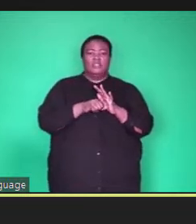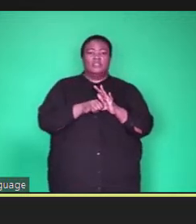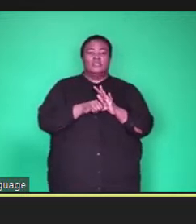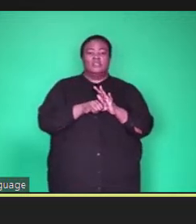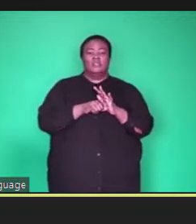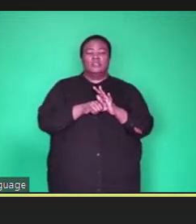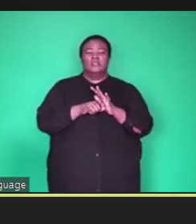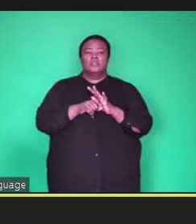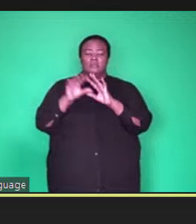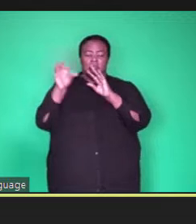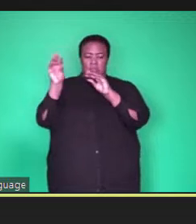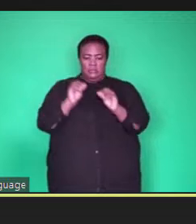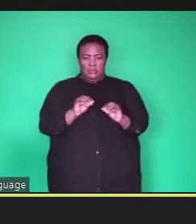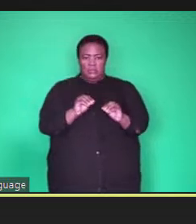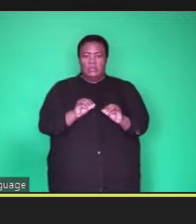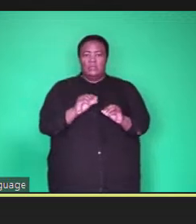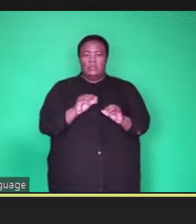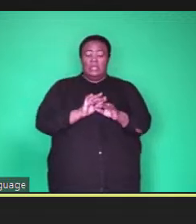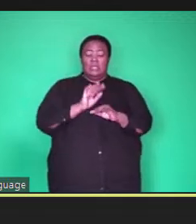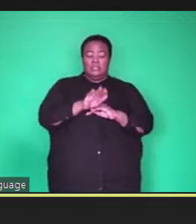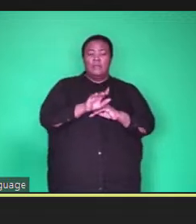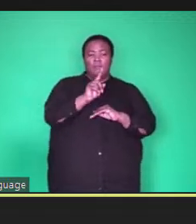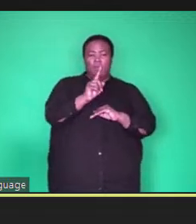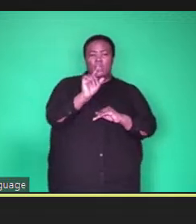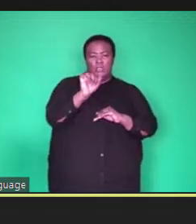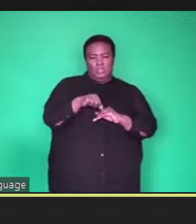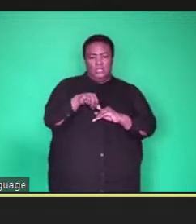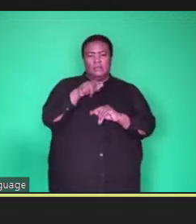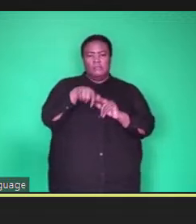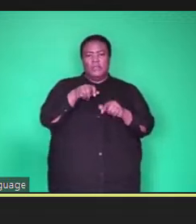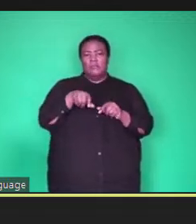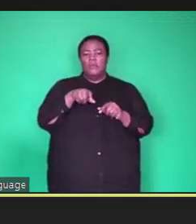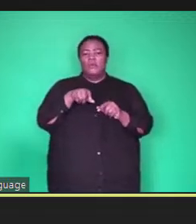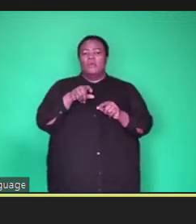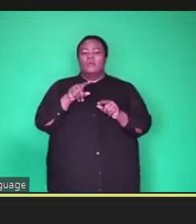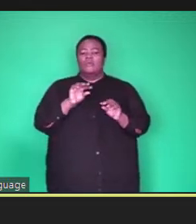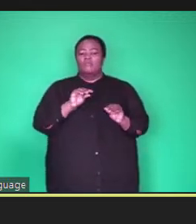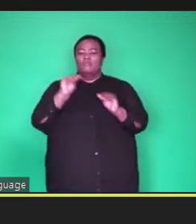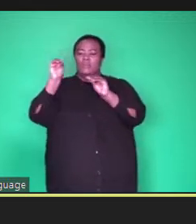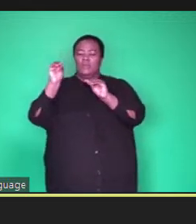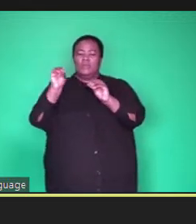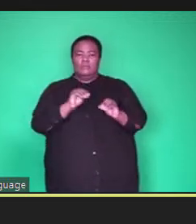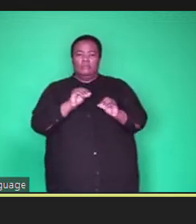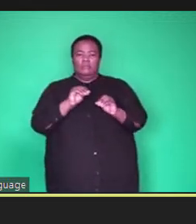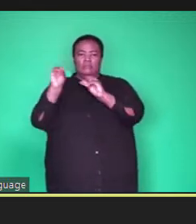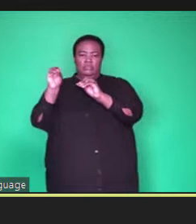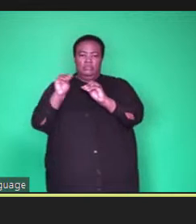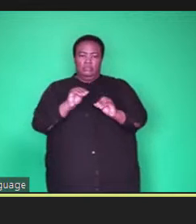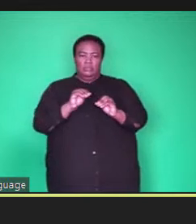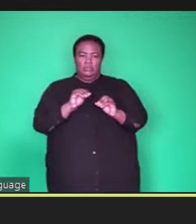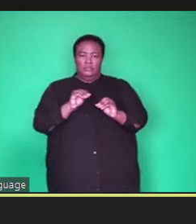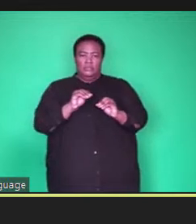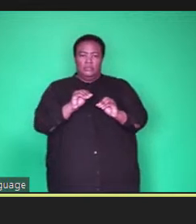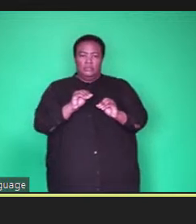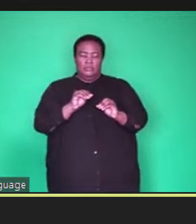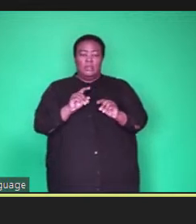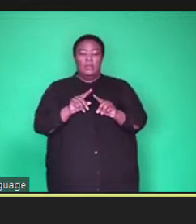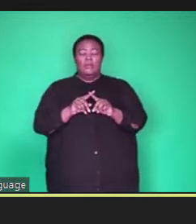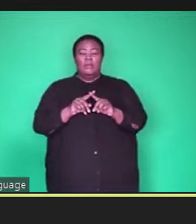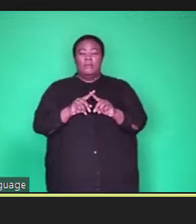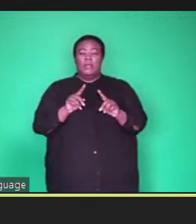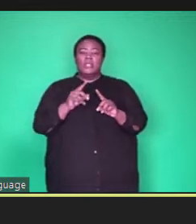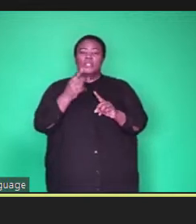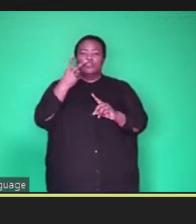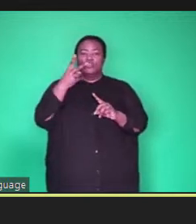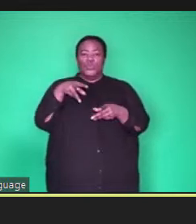is evident, that people moving to and from the next urban level upwards with relatively clear two-way flows,